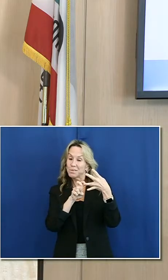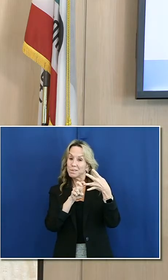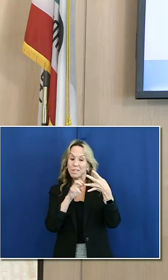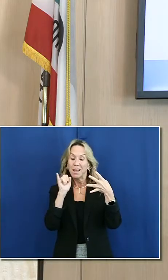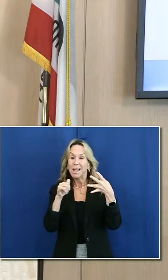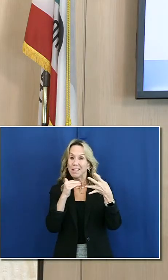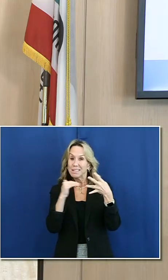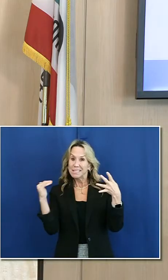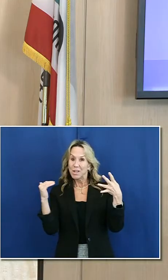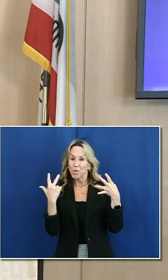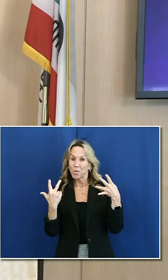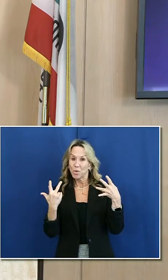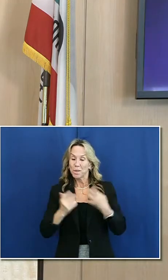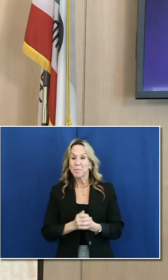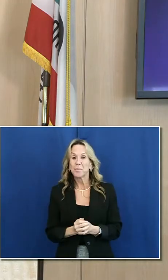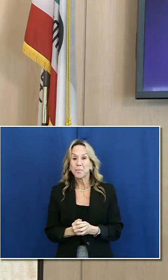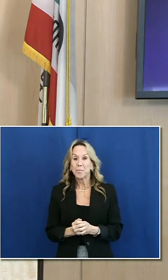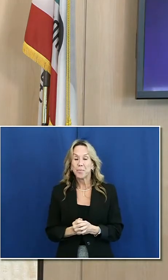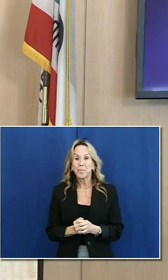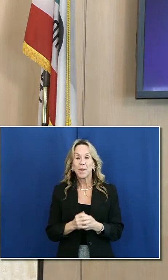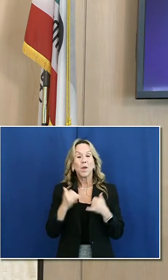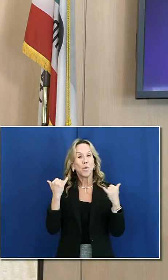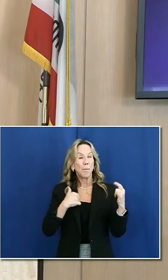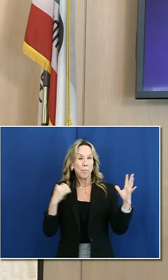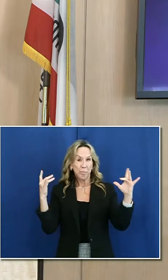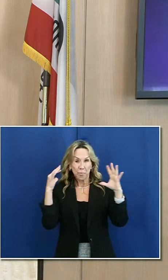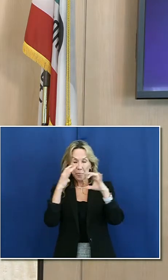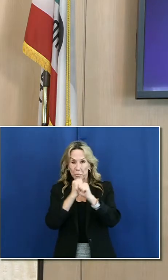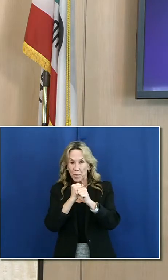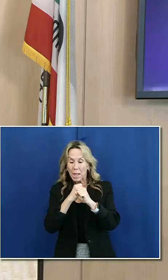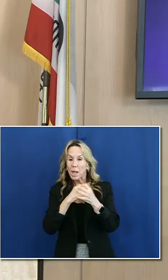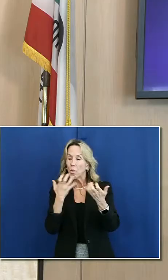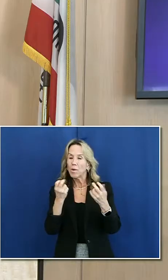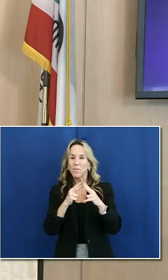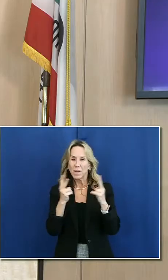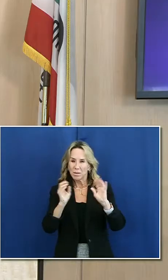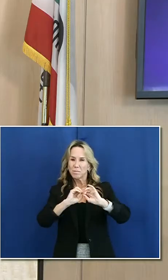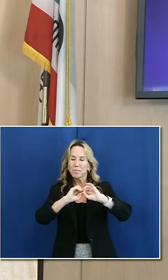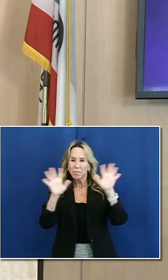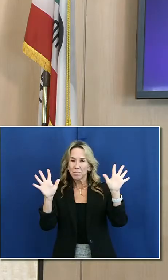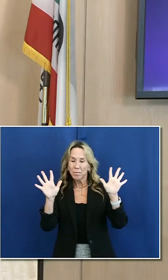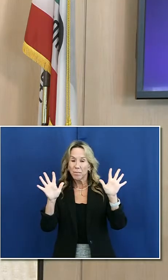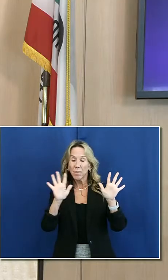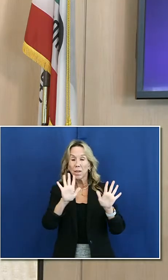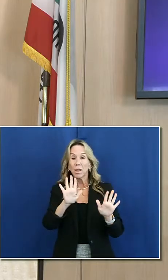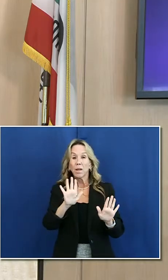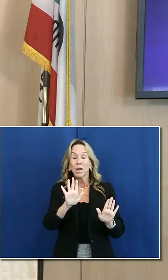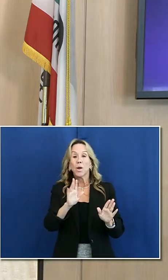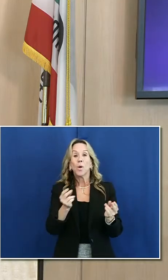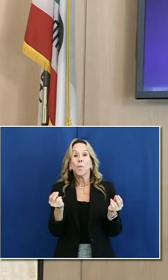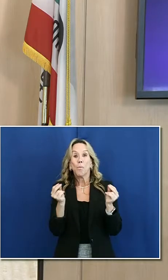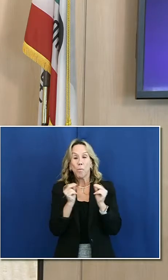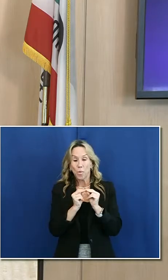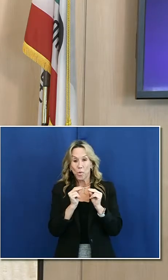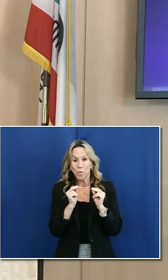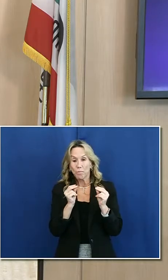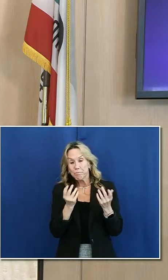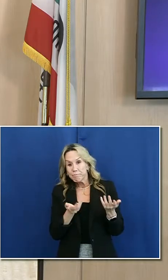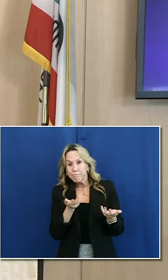is Tier 3. In closing, I just want to be very clear that the more people